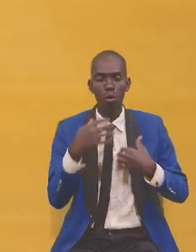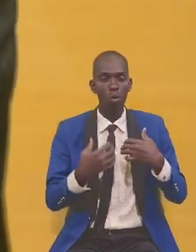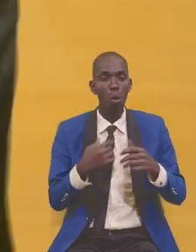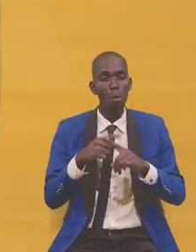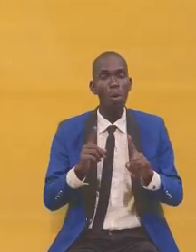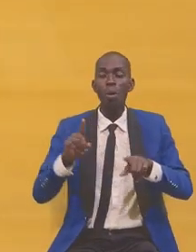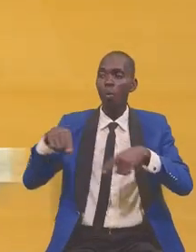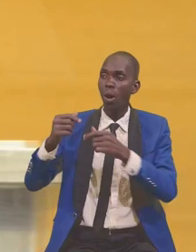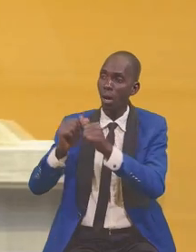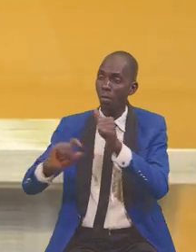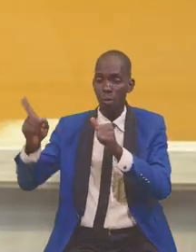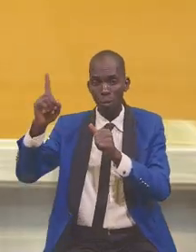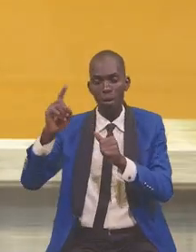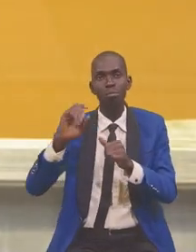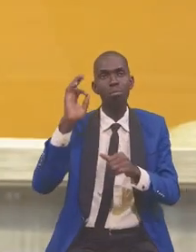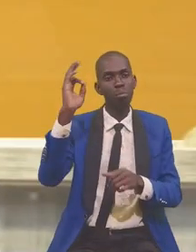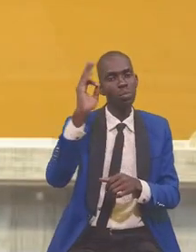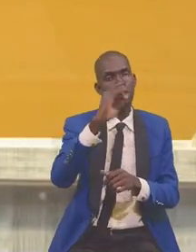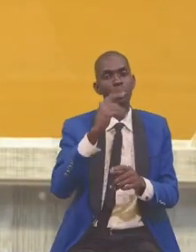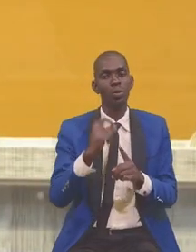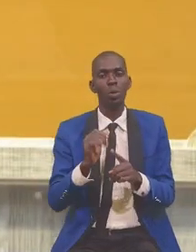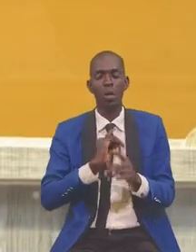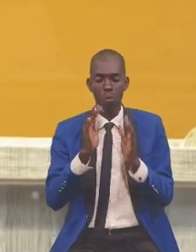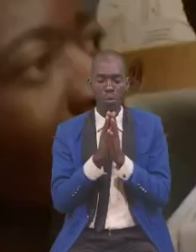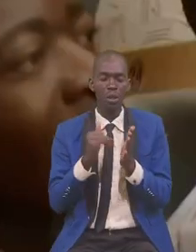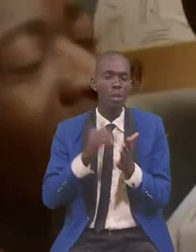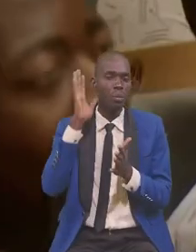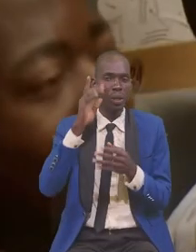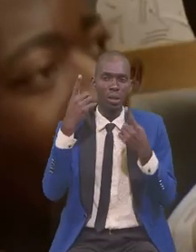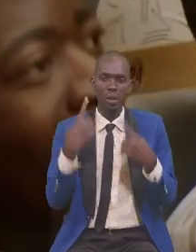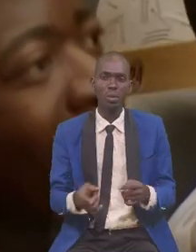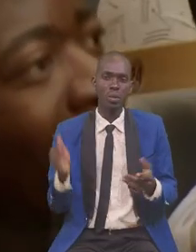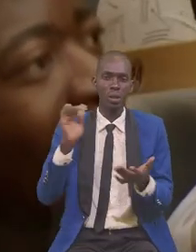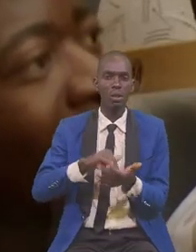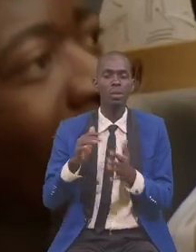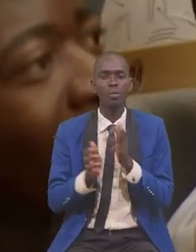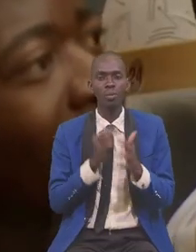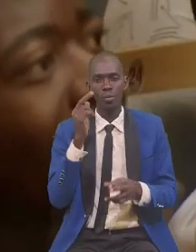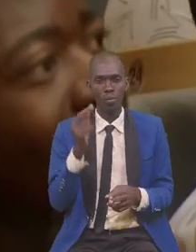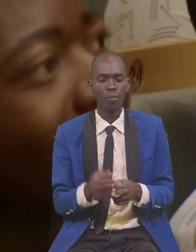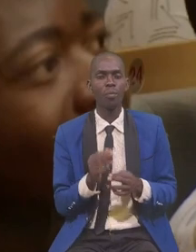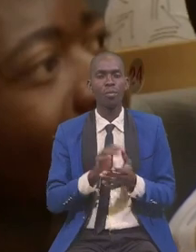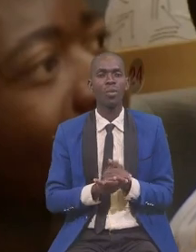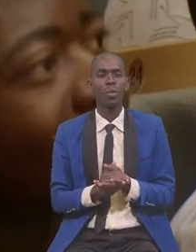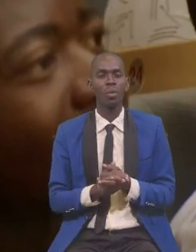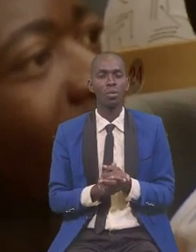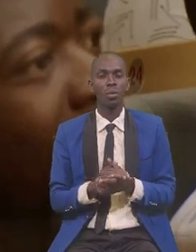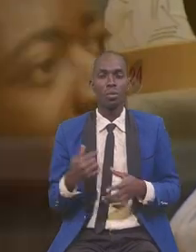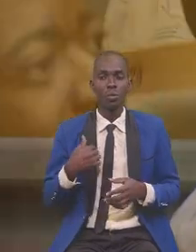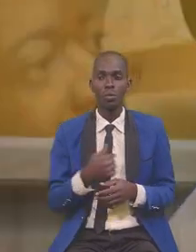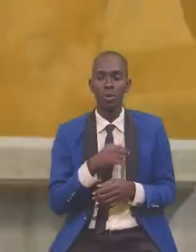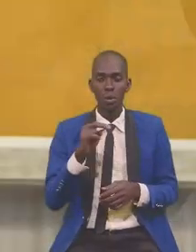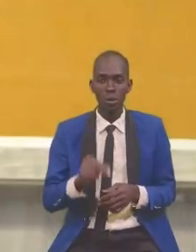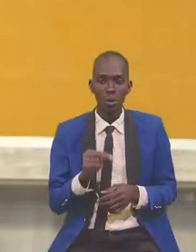preaching the word. I pray it will happen again. Widening consecration of